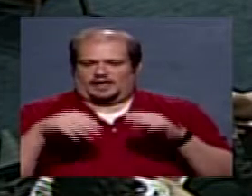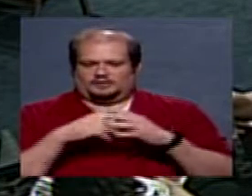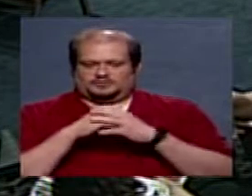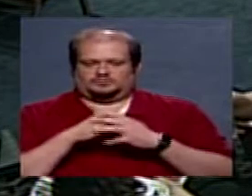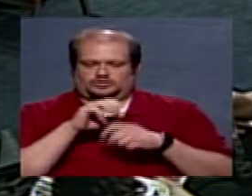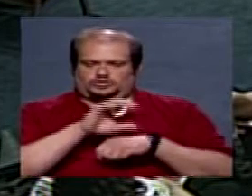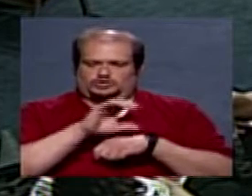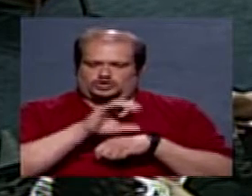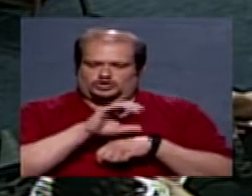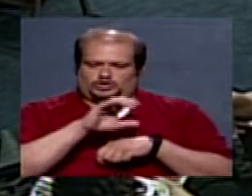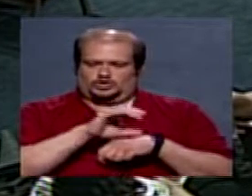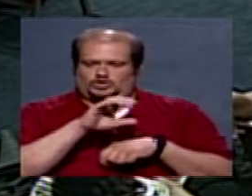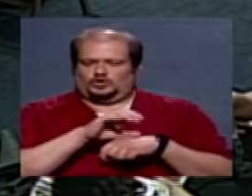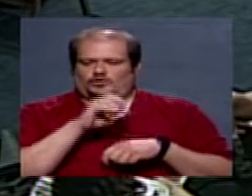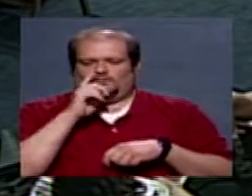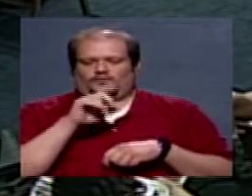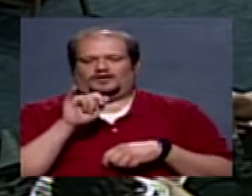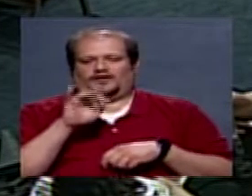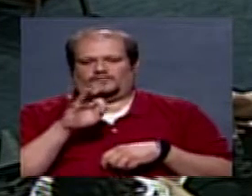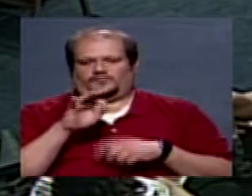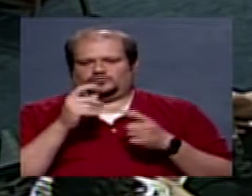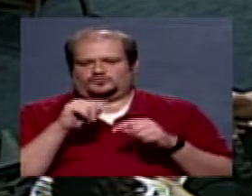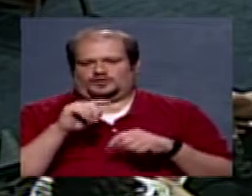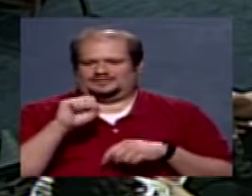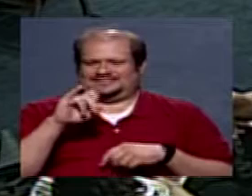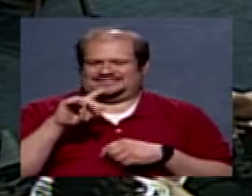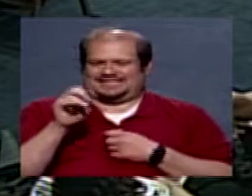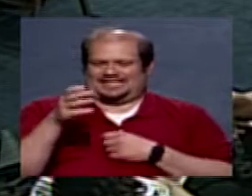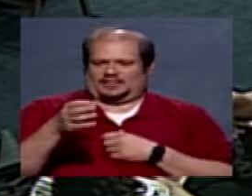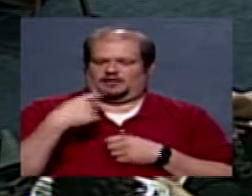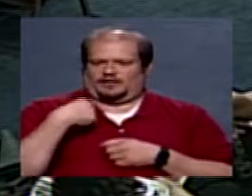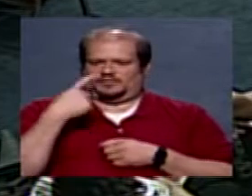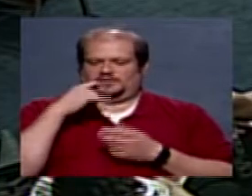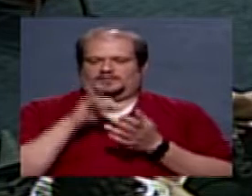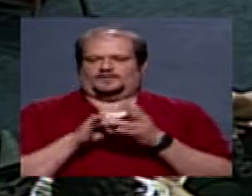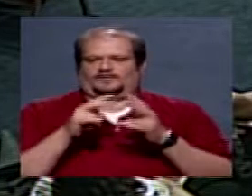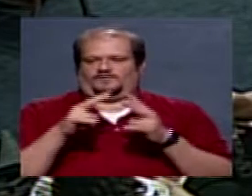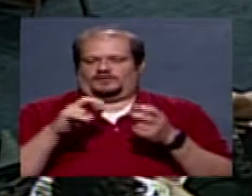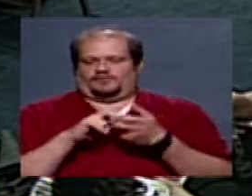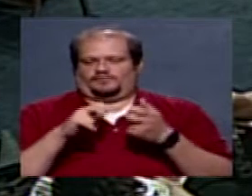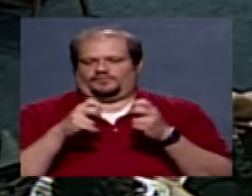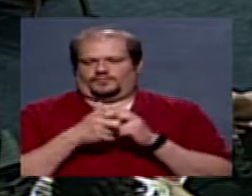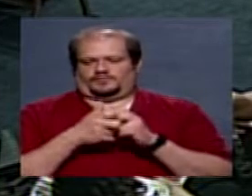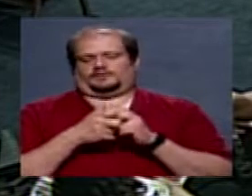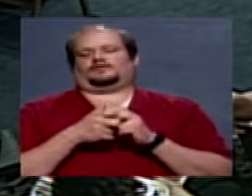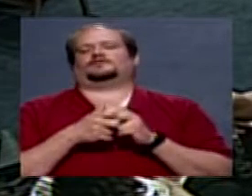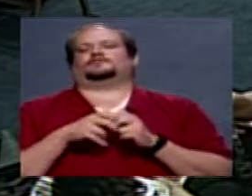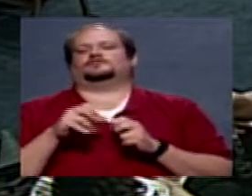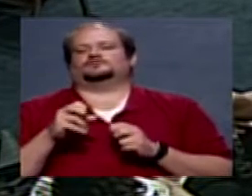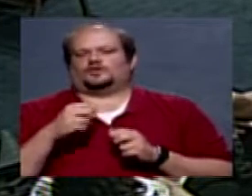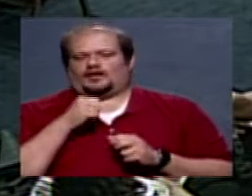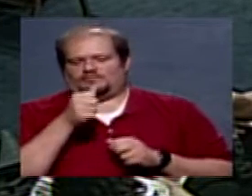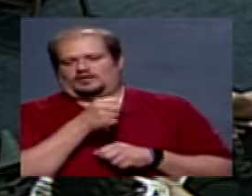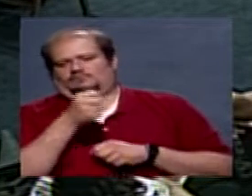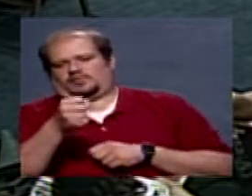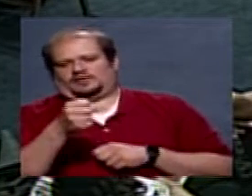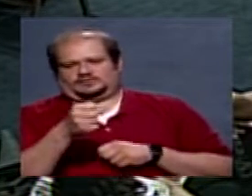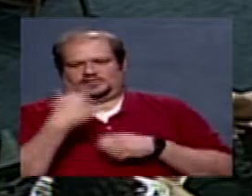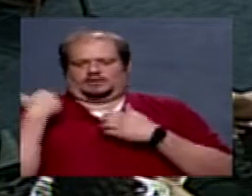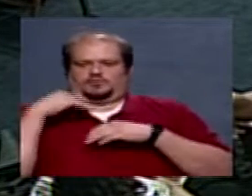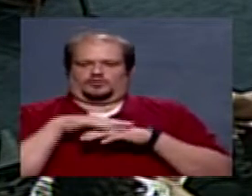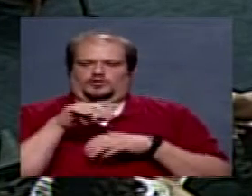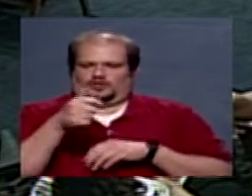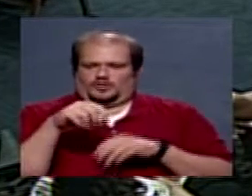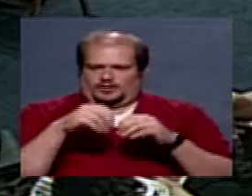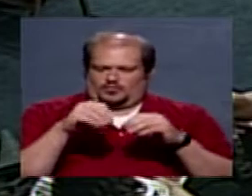any institution, if it were to try to site back there, I think this would be very problematic. So I'm not placing a burden on